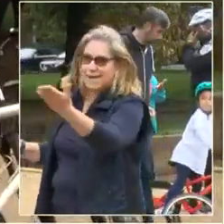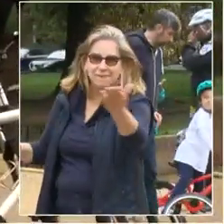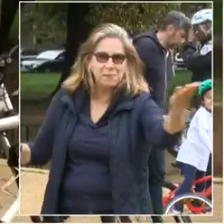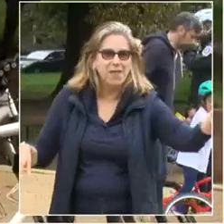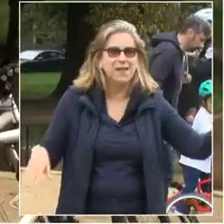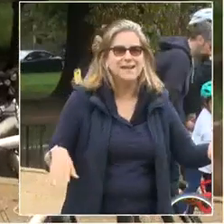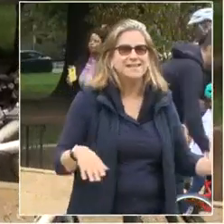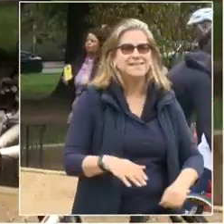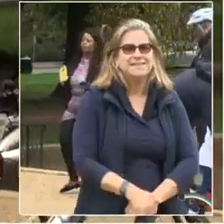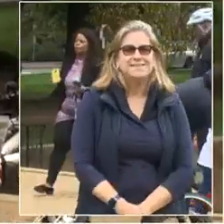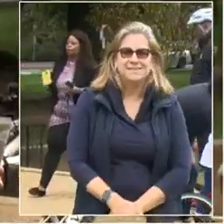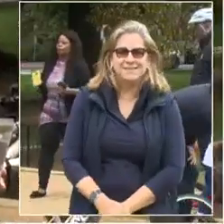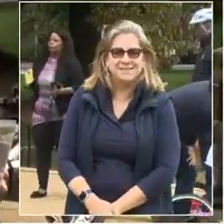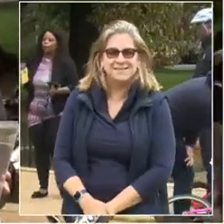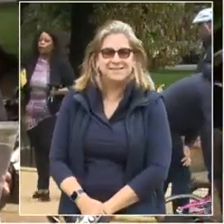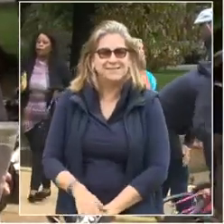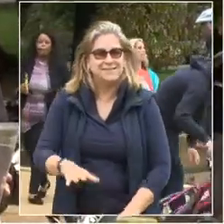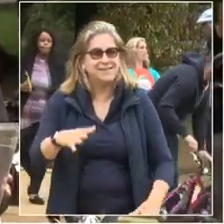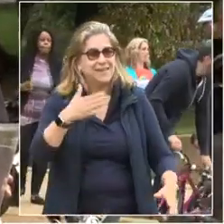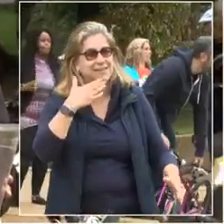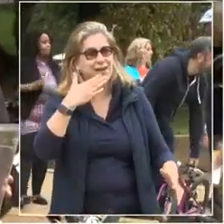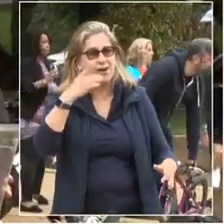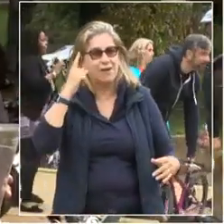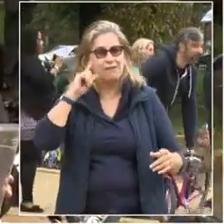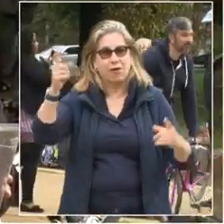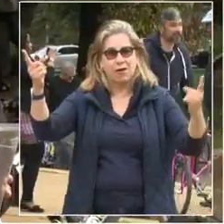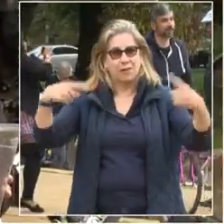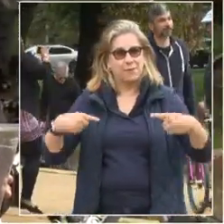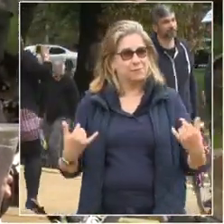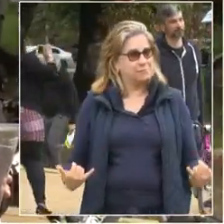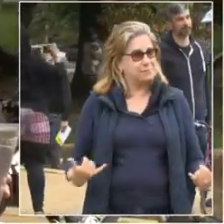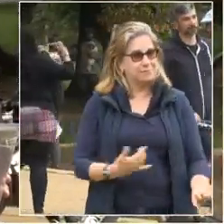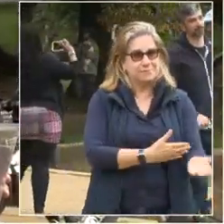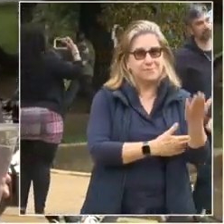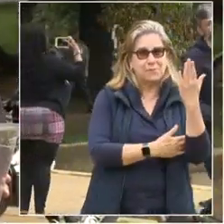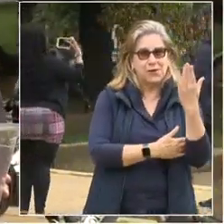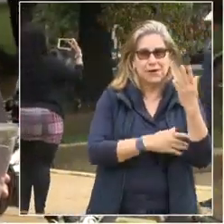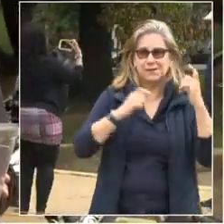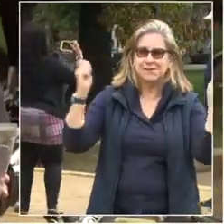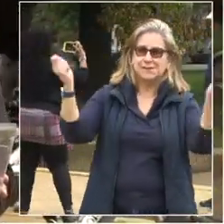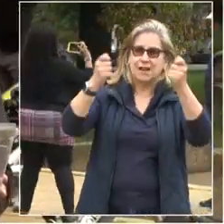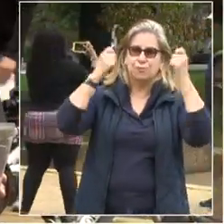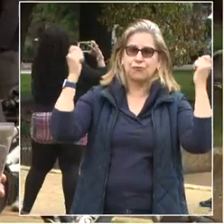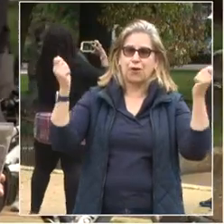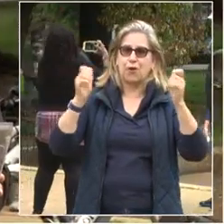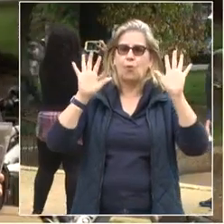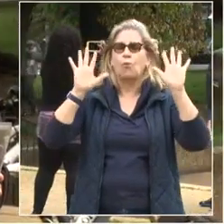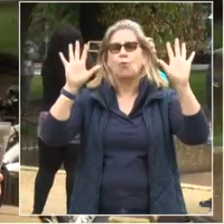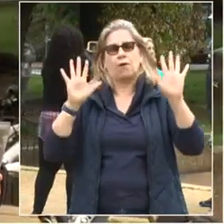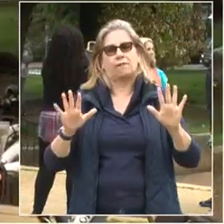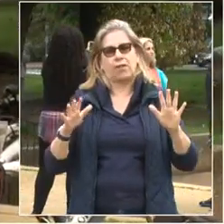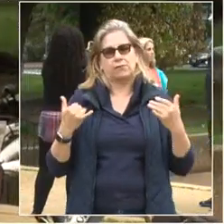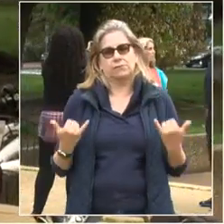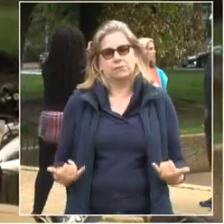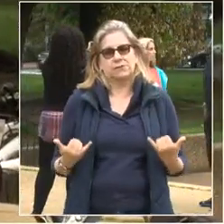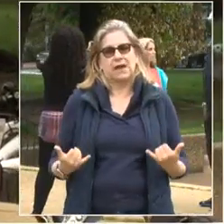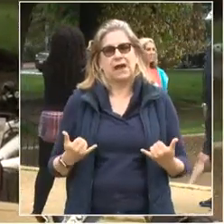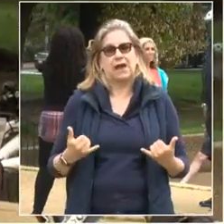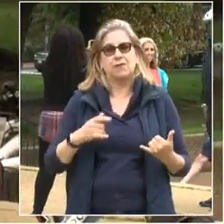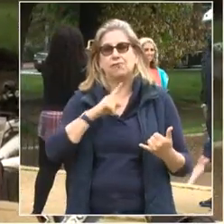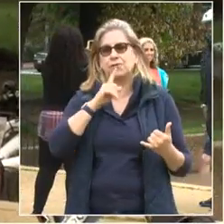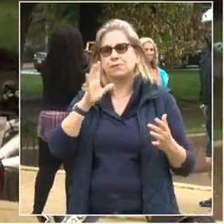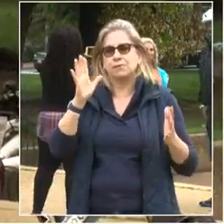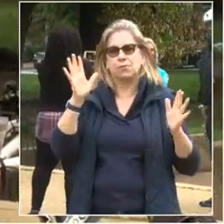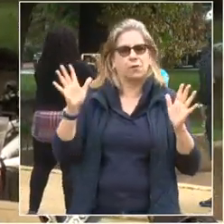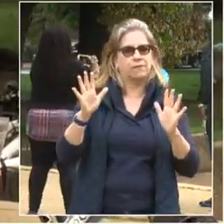I want to thank everyone for coming out this morning and celebrating this great occasion with us. And at DDOT, we are incredibly